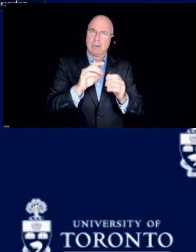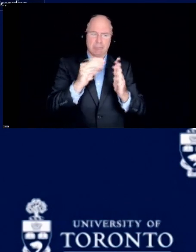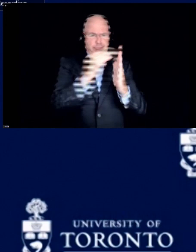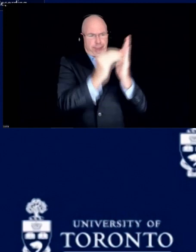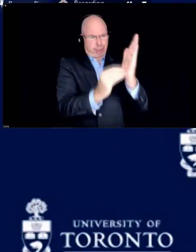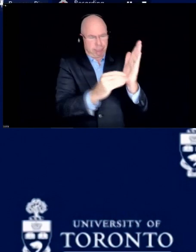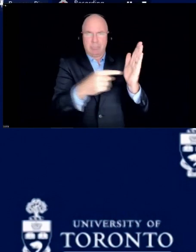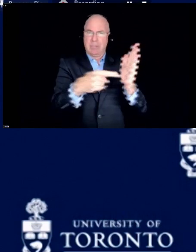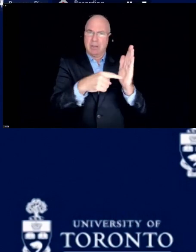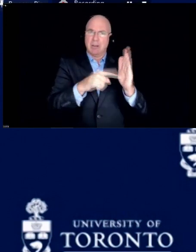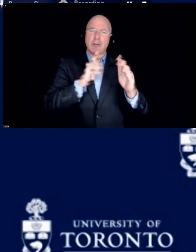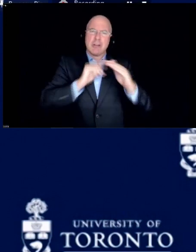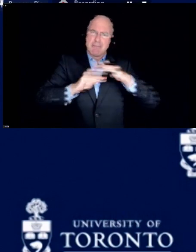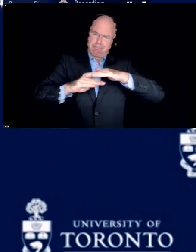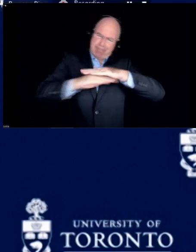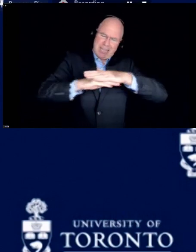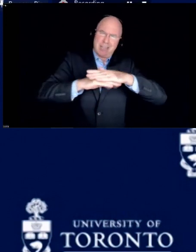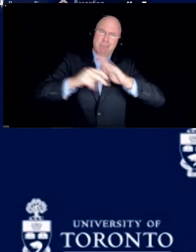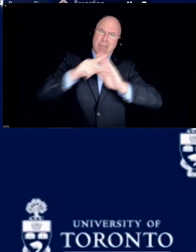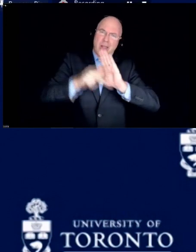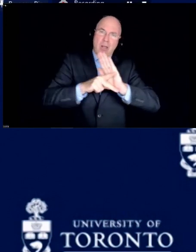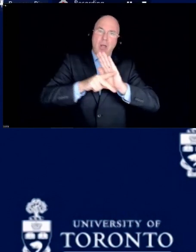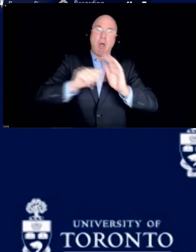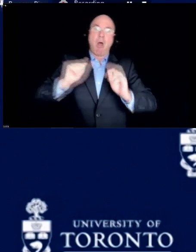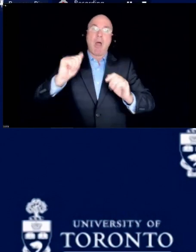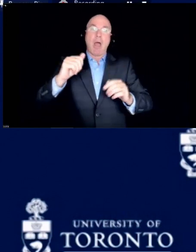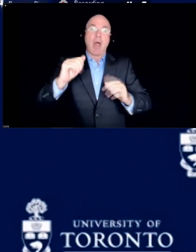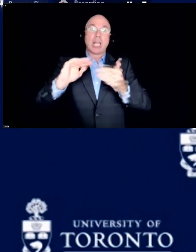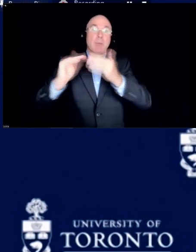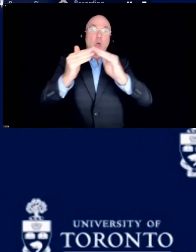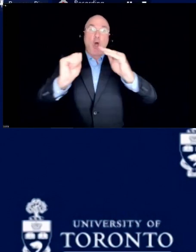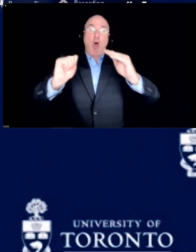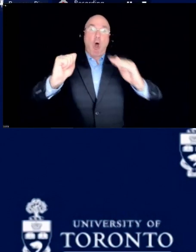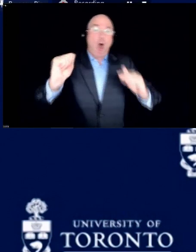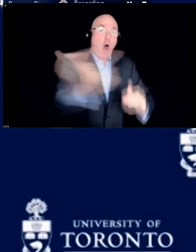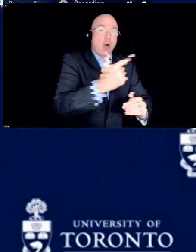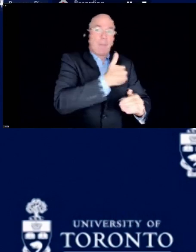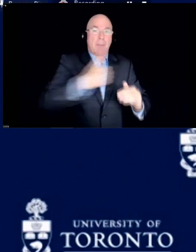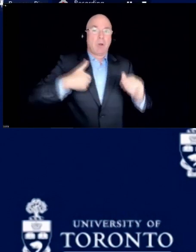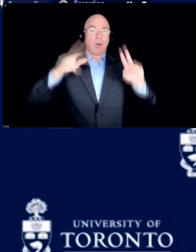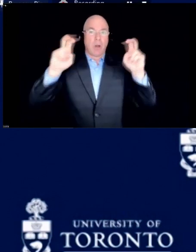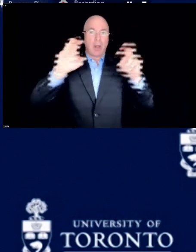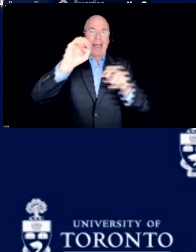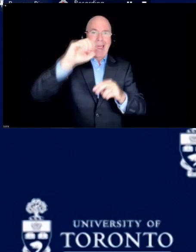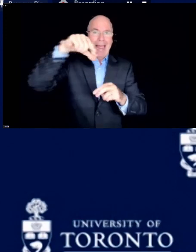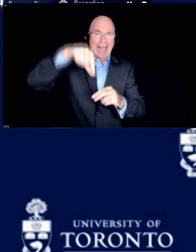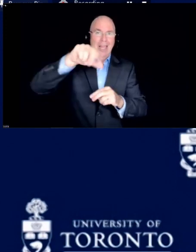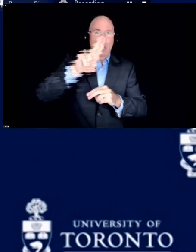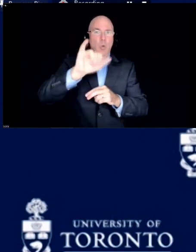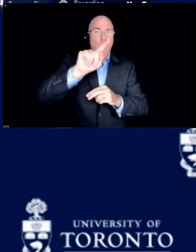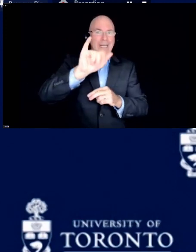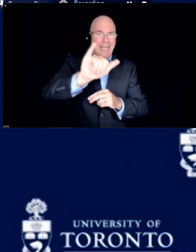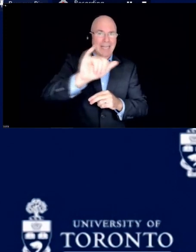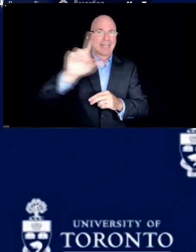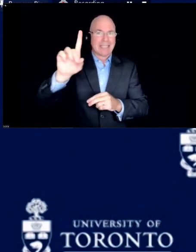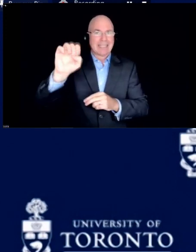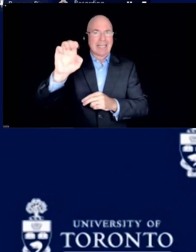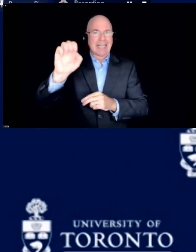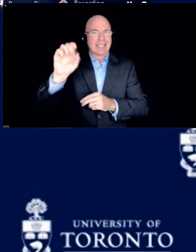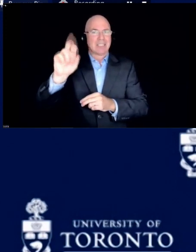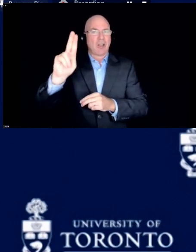on the fundamental principle that all members of our community are equity deserving. Many of us are beneficiaries of past